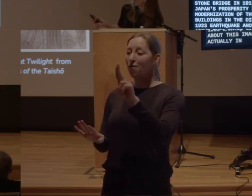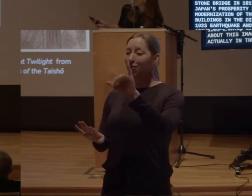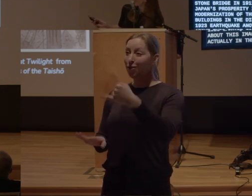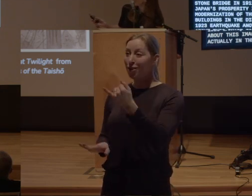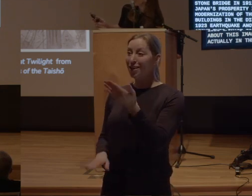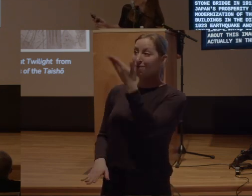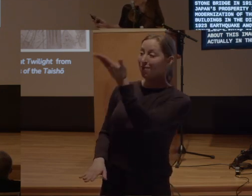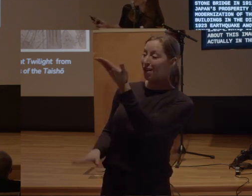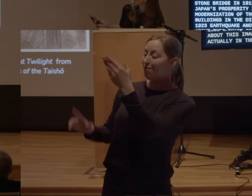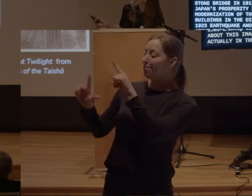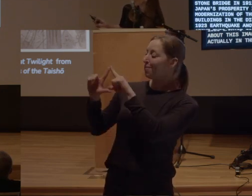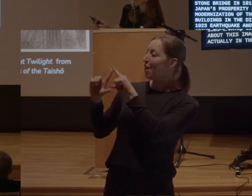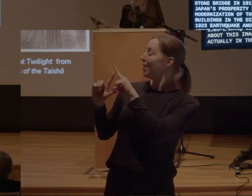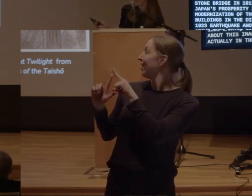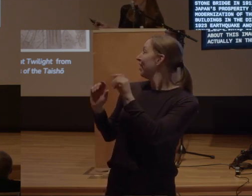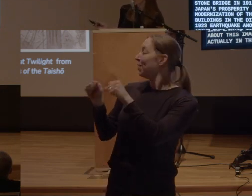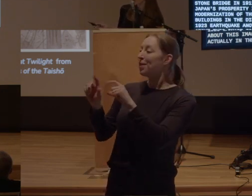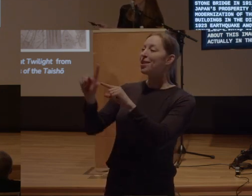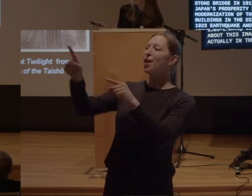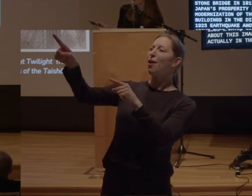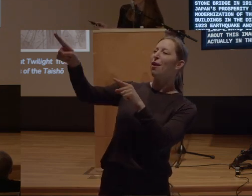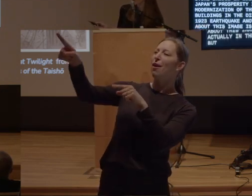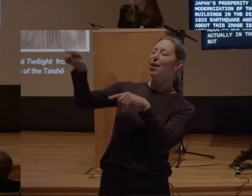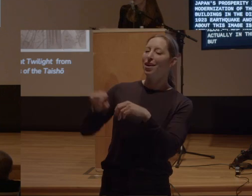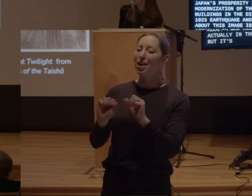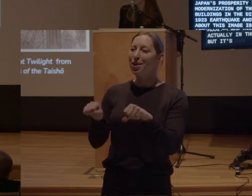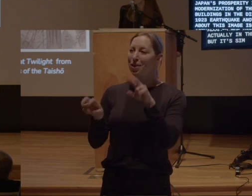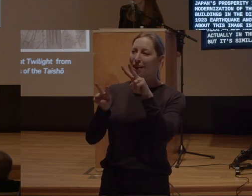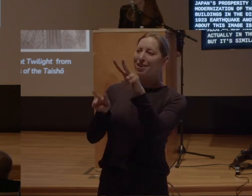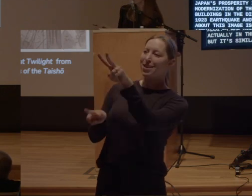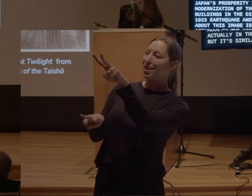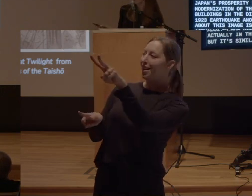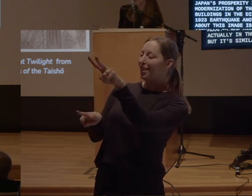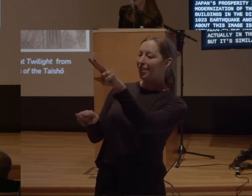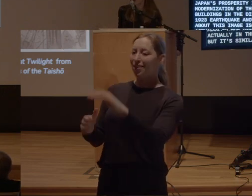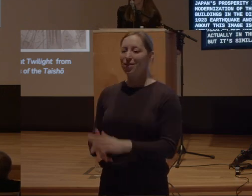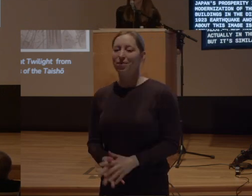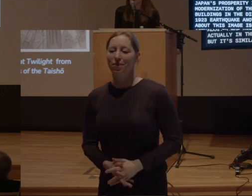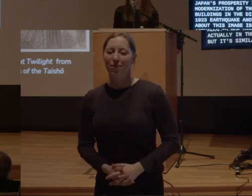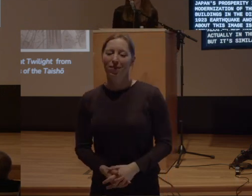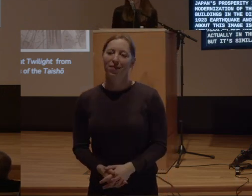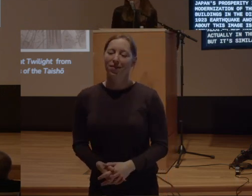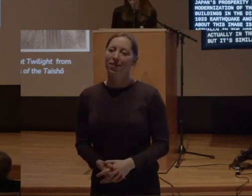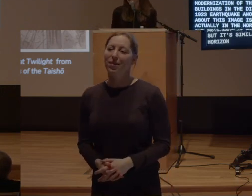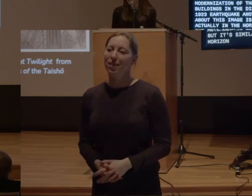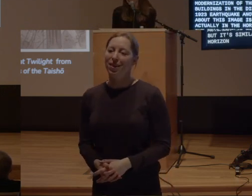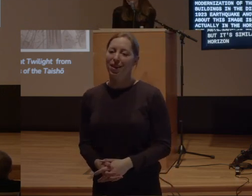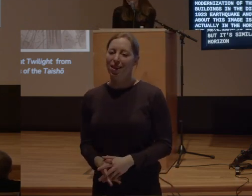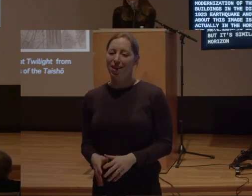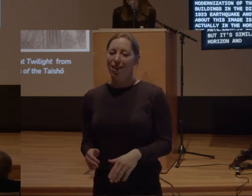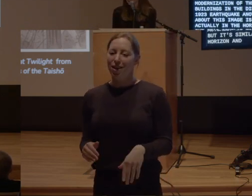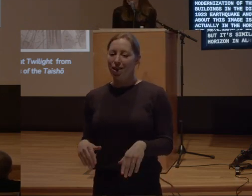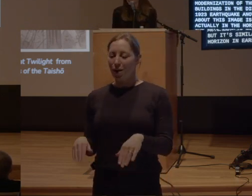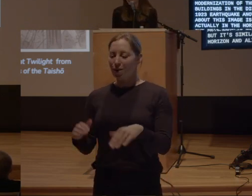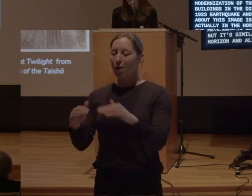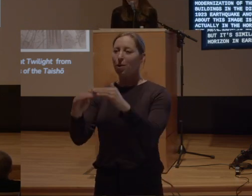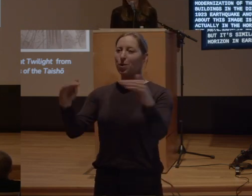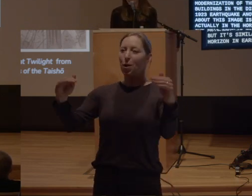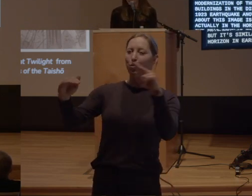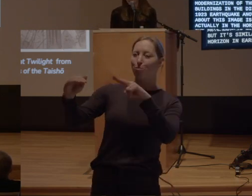horizon, which you can easily miss, but it's similar to the way Fuji appears on the horizon in earlier landscape